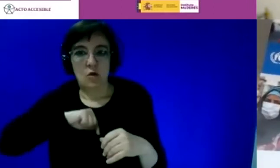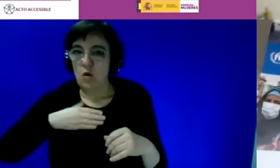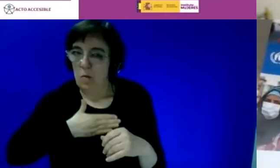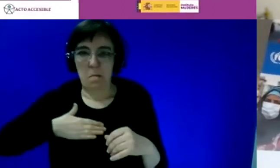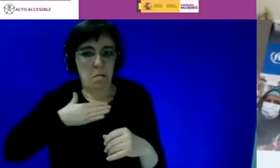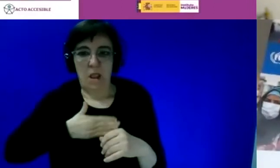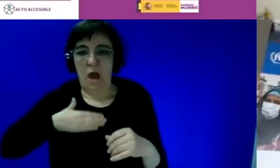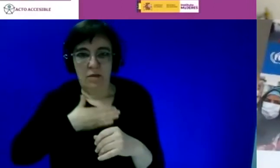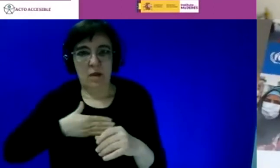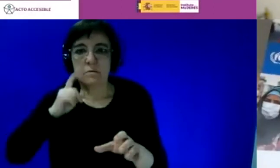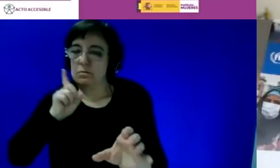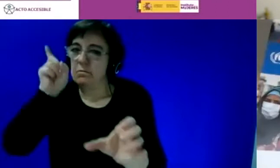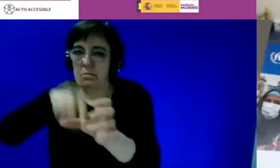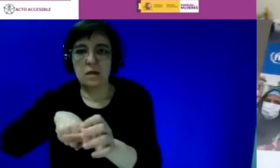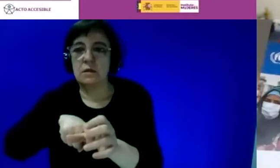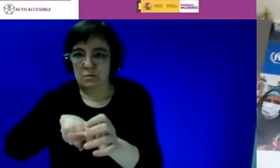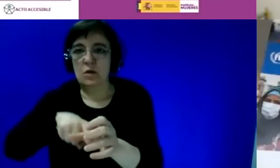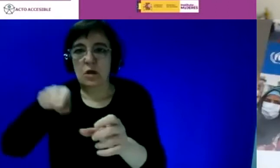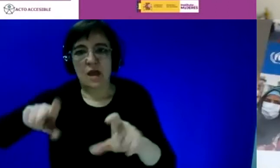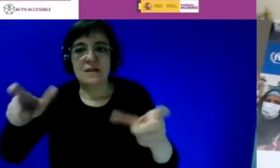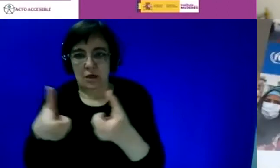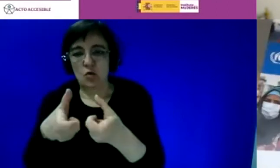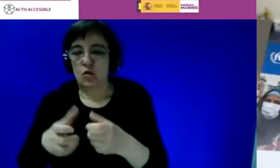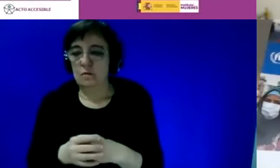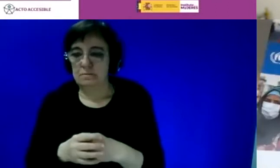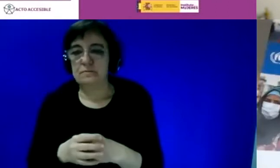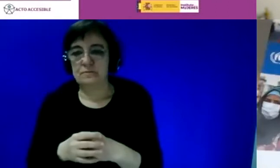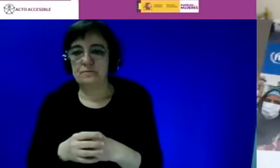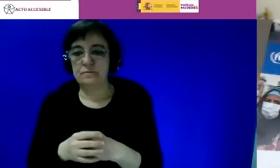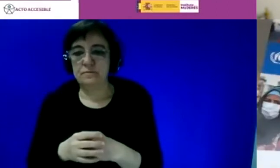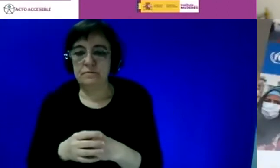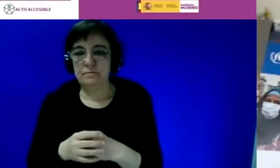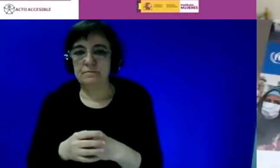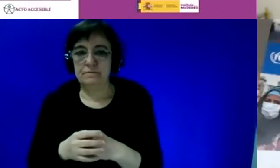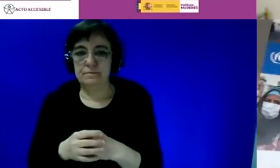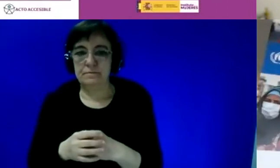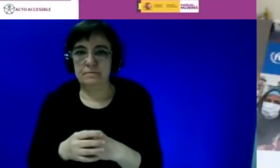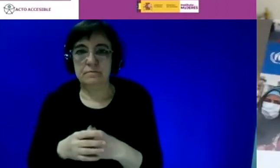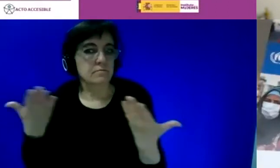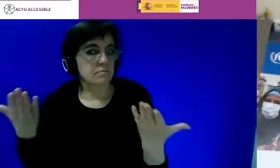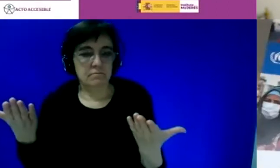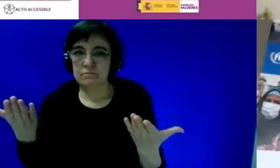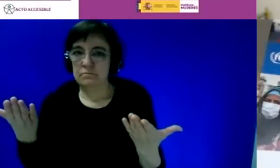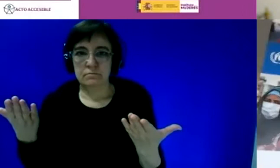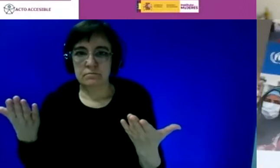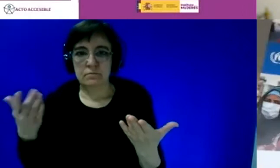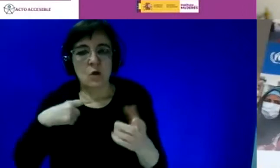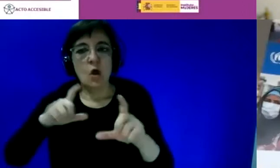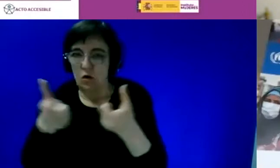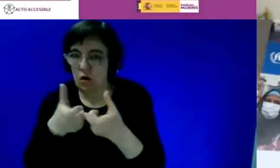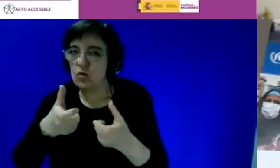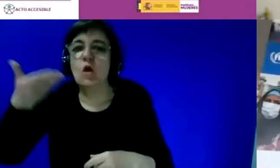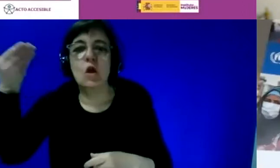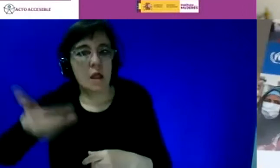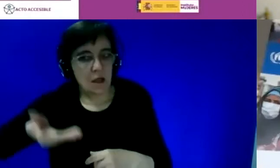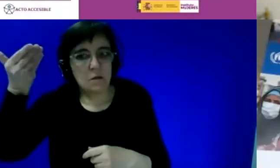this meeting. It couldn't, of course, be more needed to really emphasize the plight of